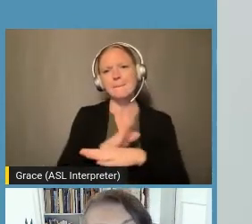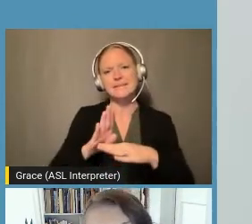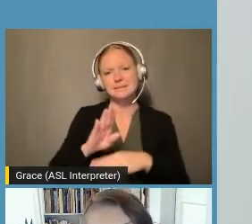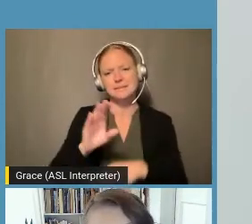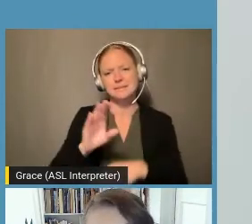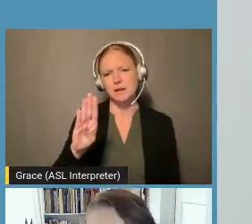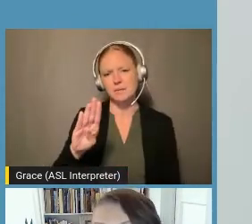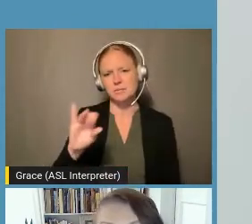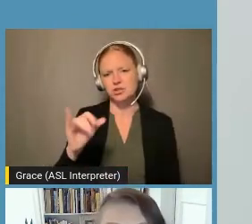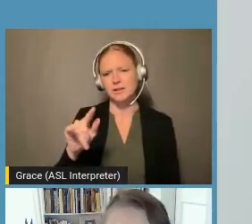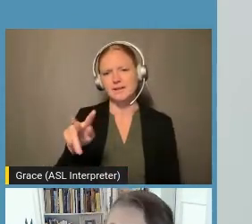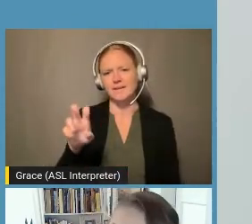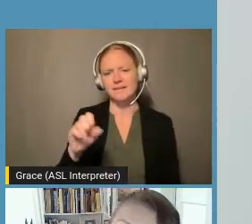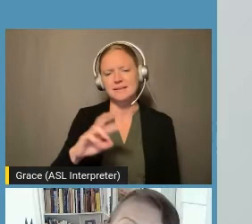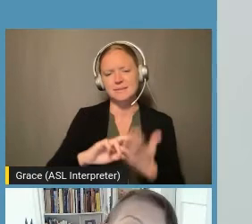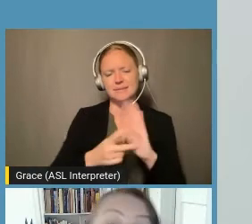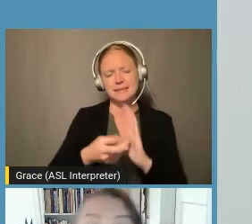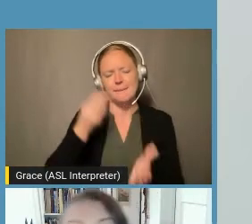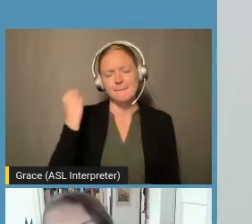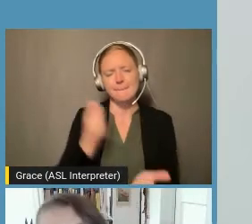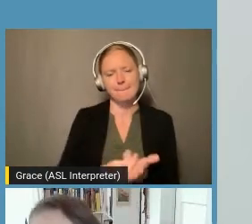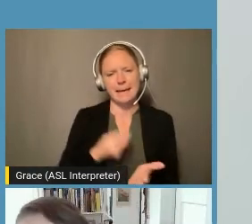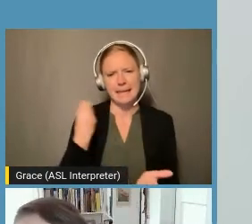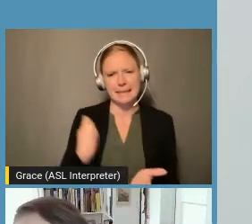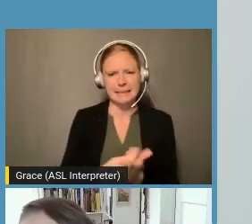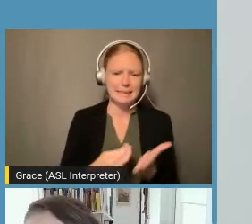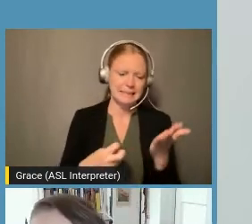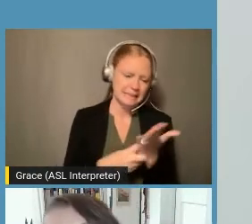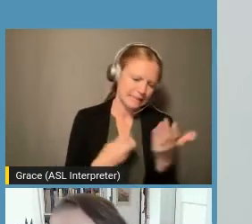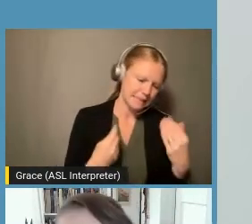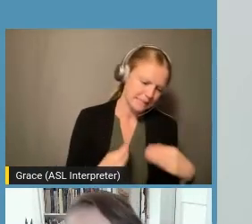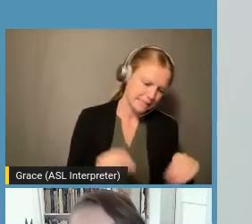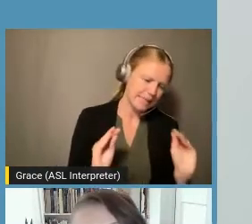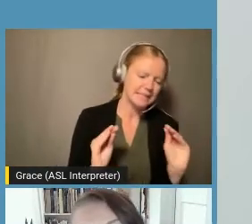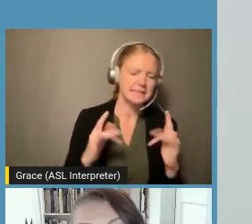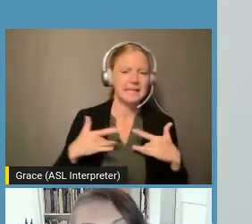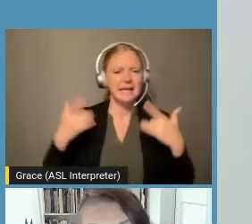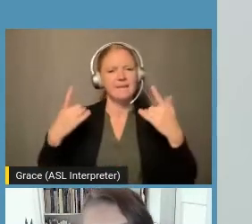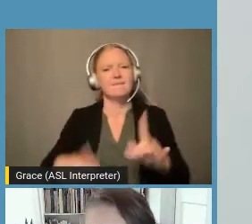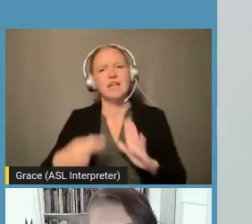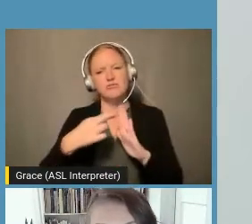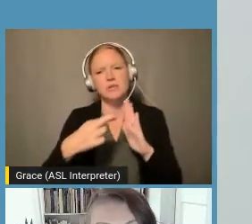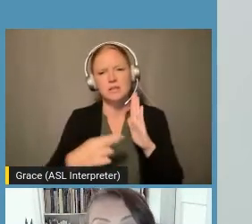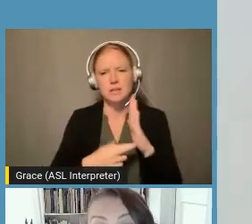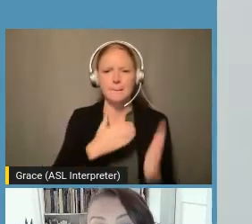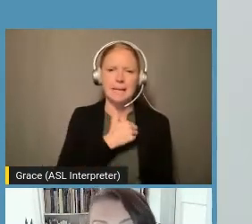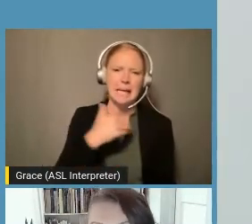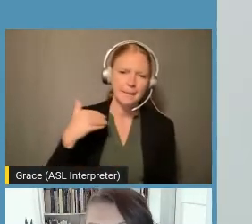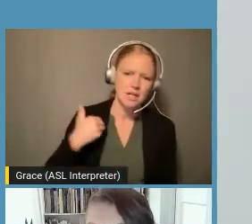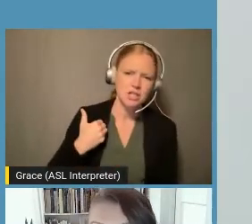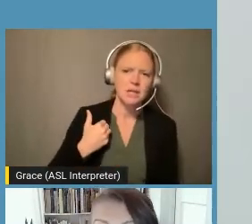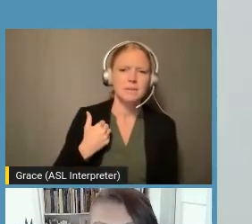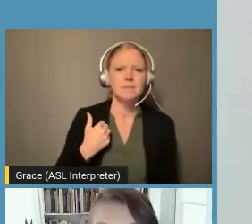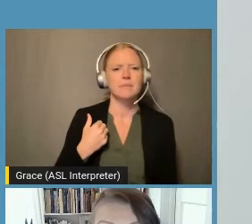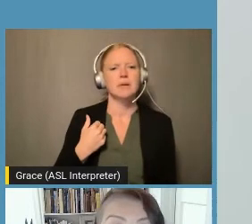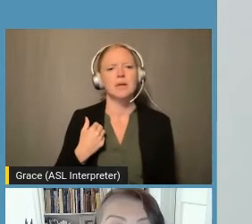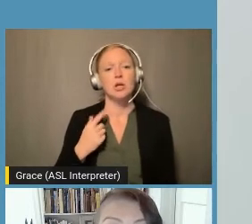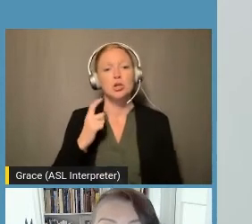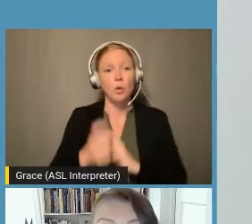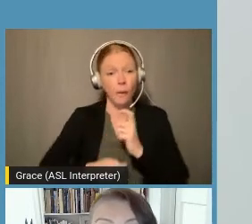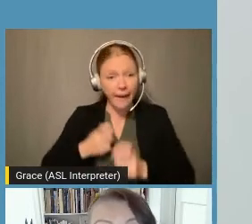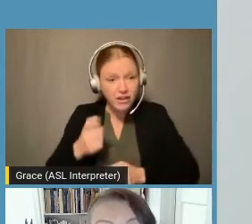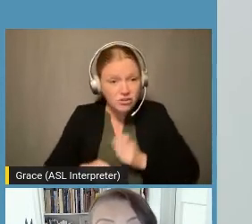so money, ticket sales, event registration, membership, donations, all those things that you might